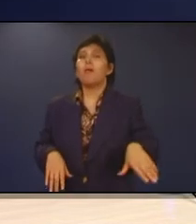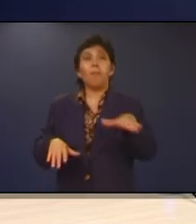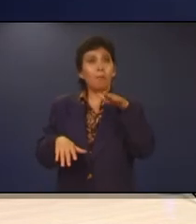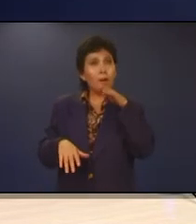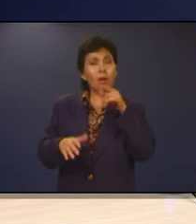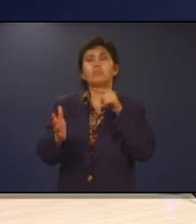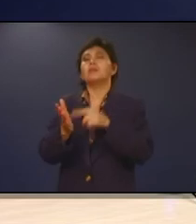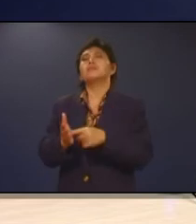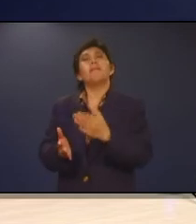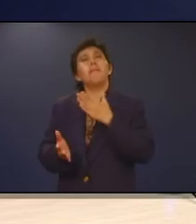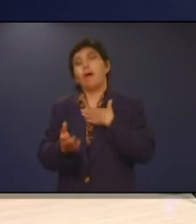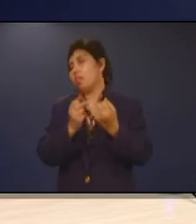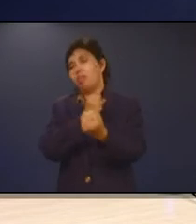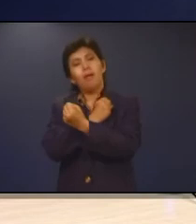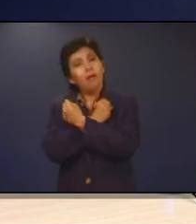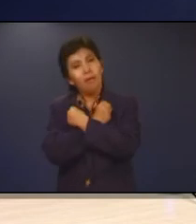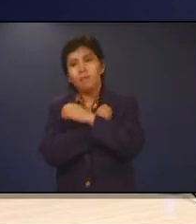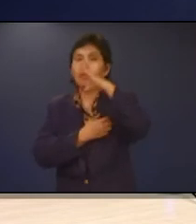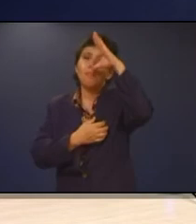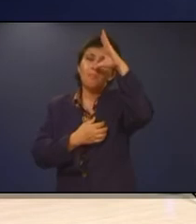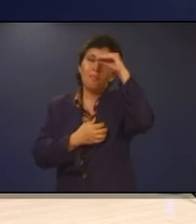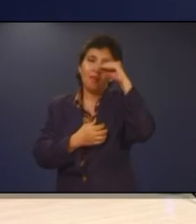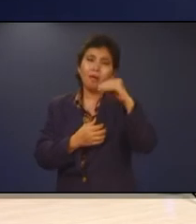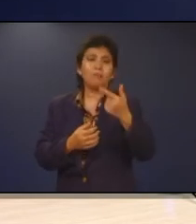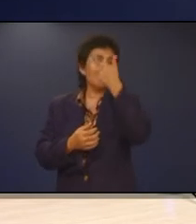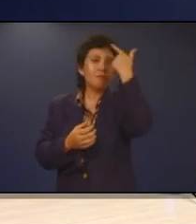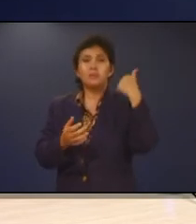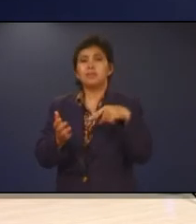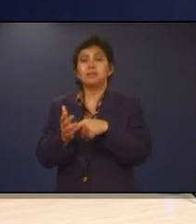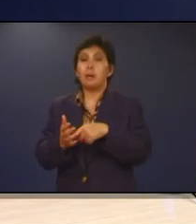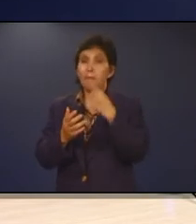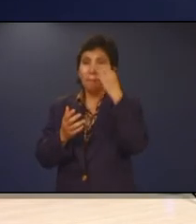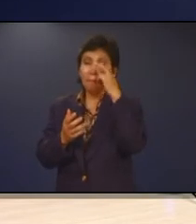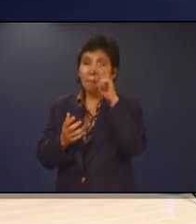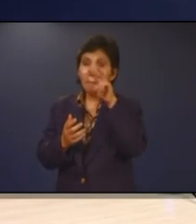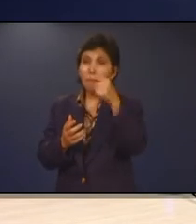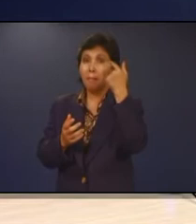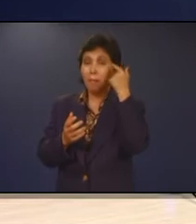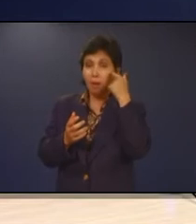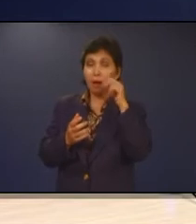mom would say, "This is my lovely boy." Okay, because in his mom's eye,